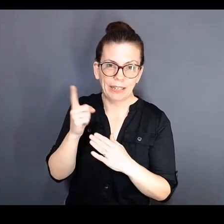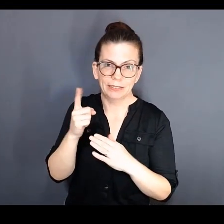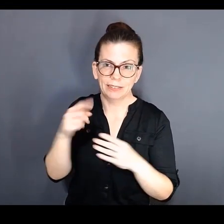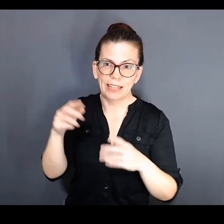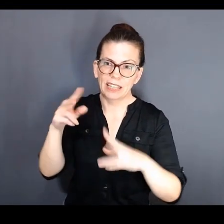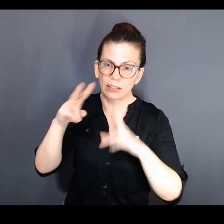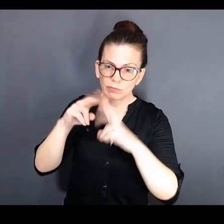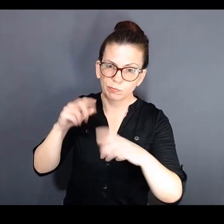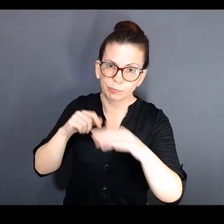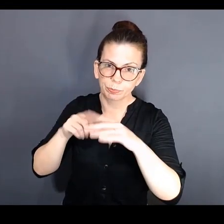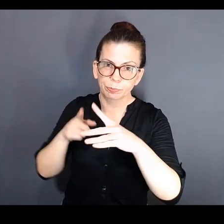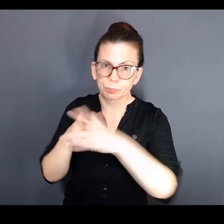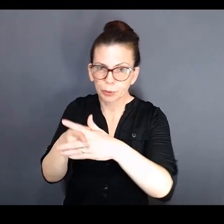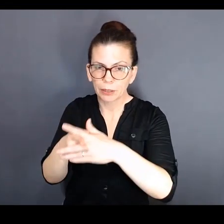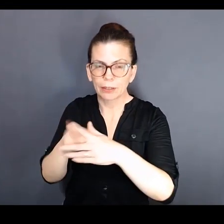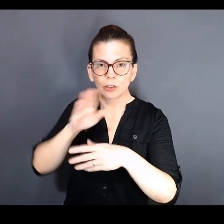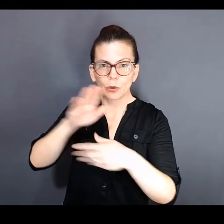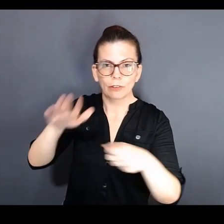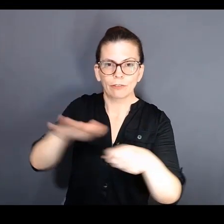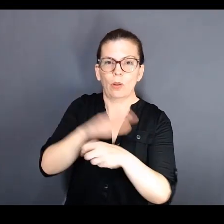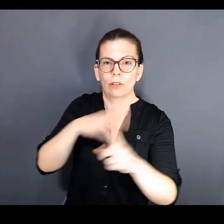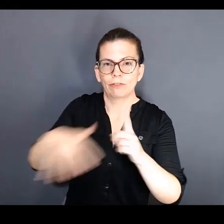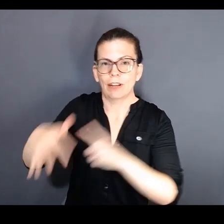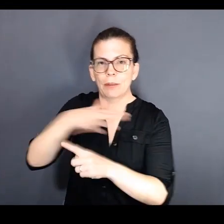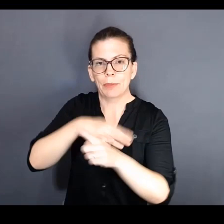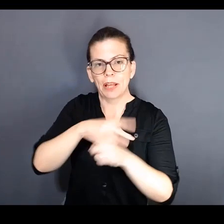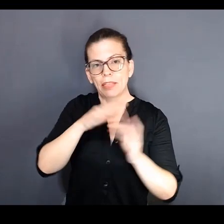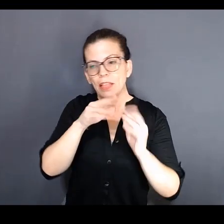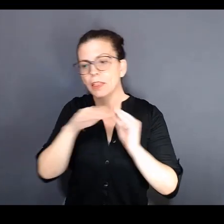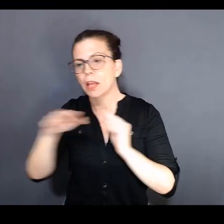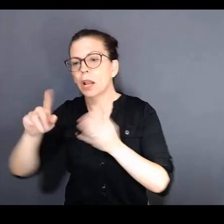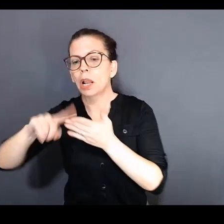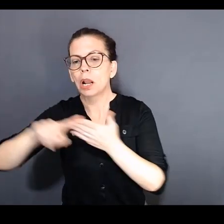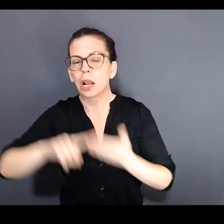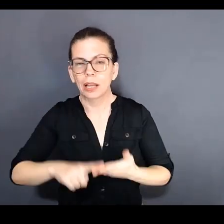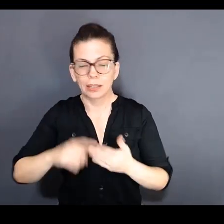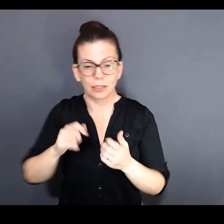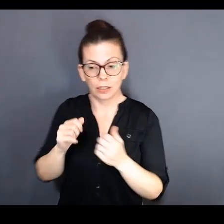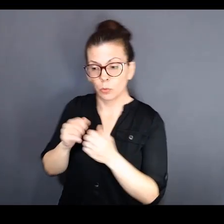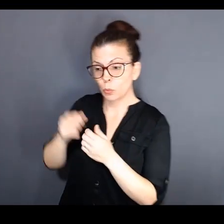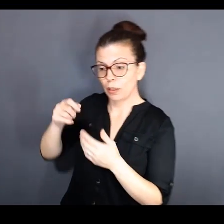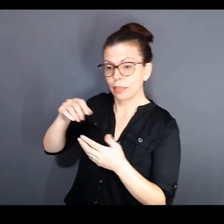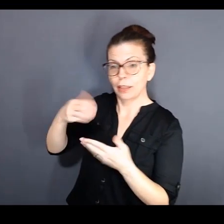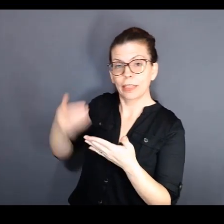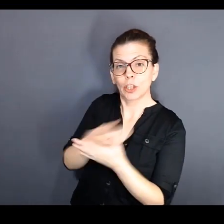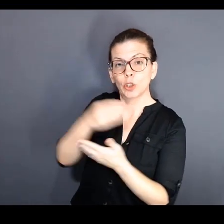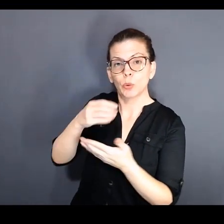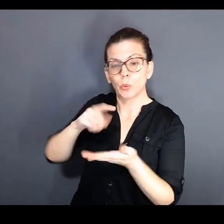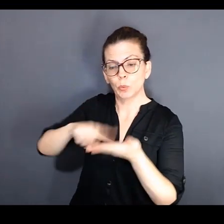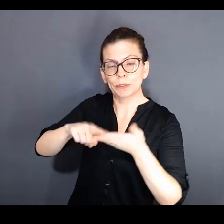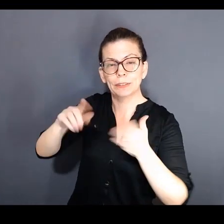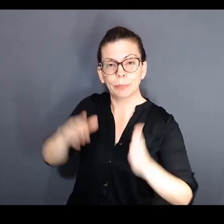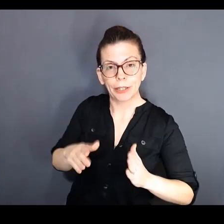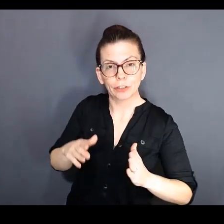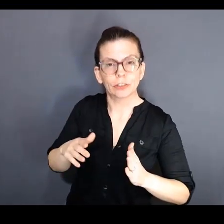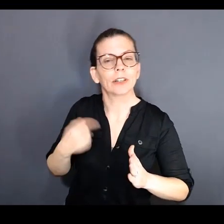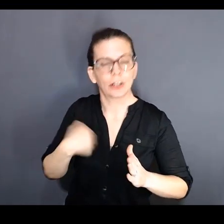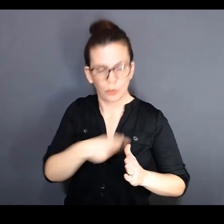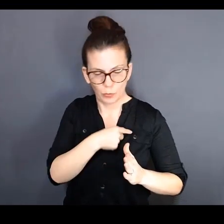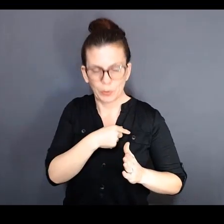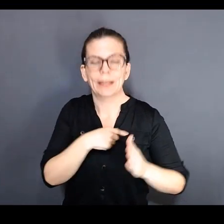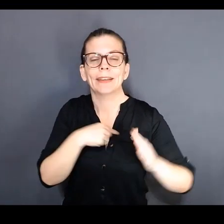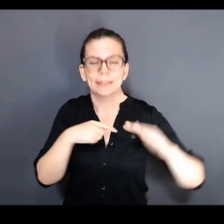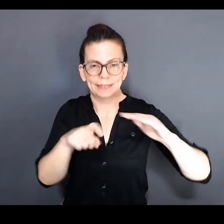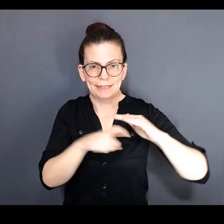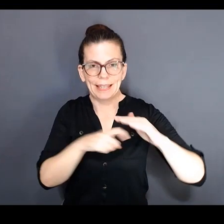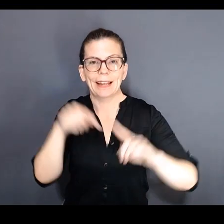minute to hack your whole environment. Then they can, move laterally through your environment. So with Inspector, the new Inspector,